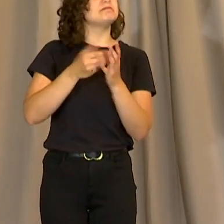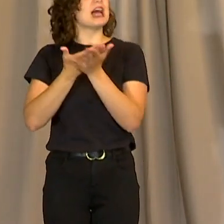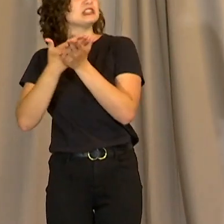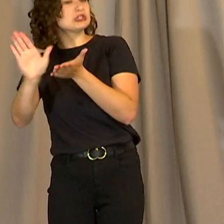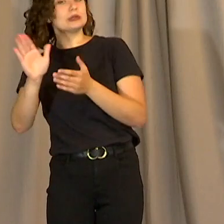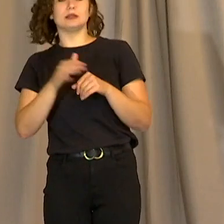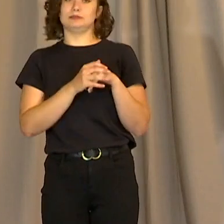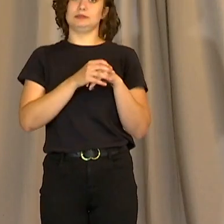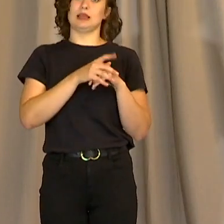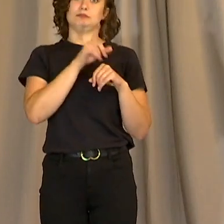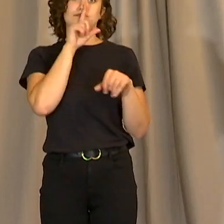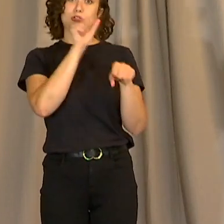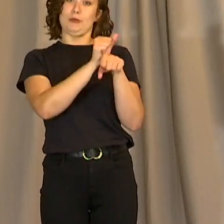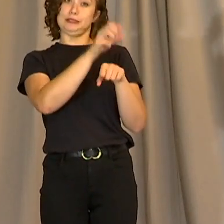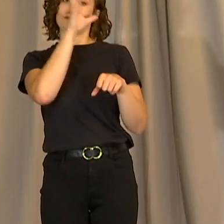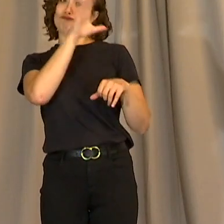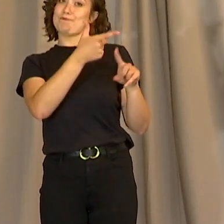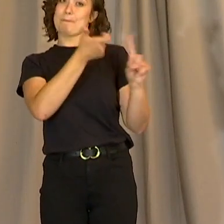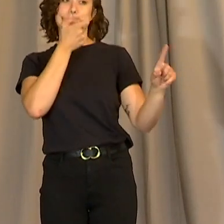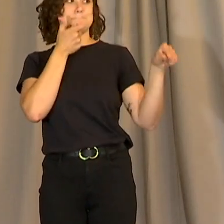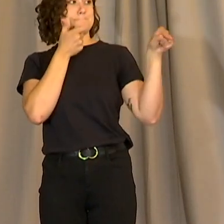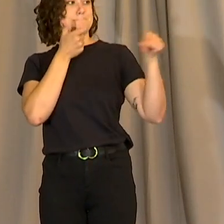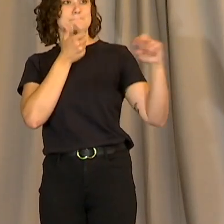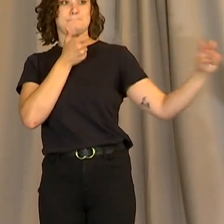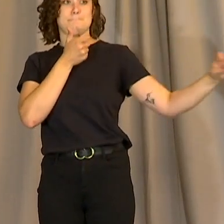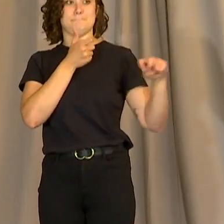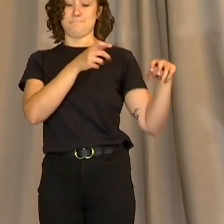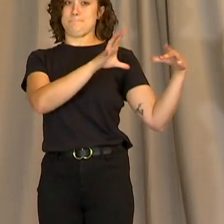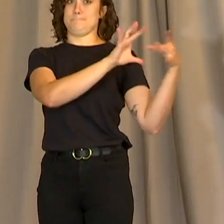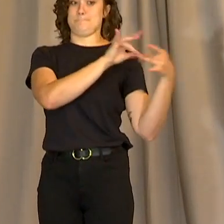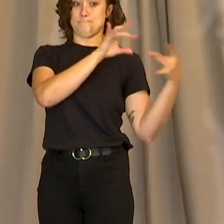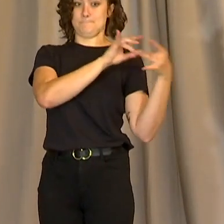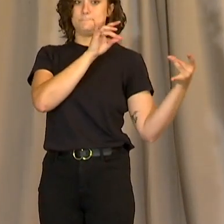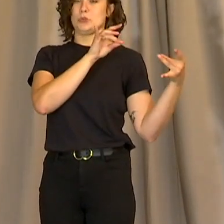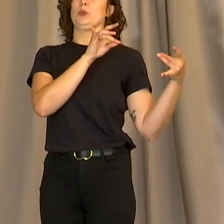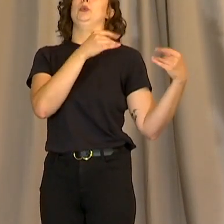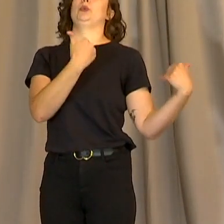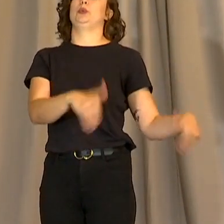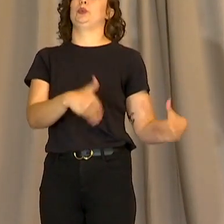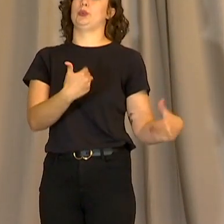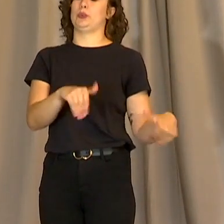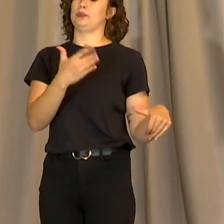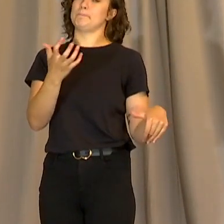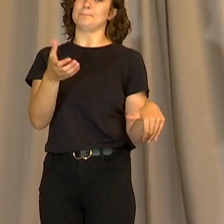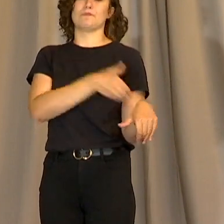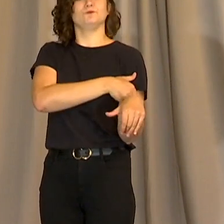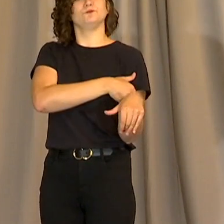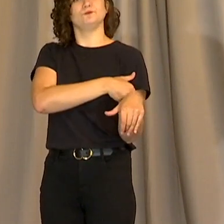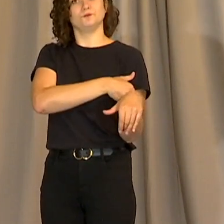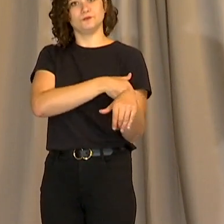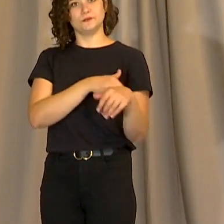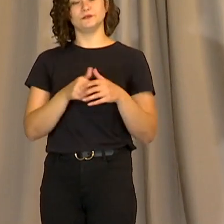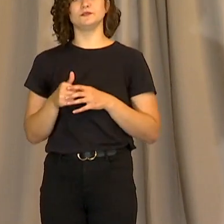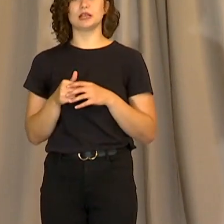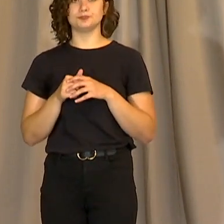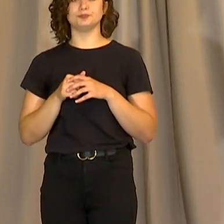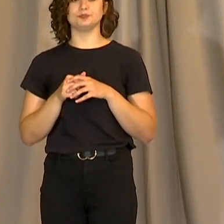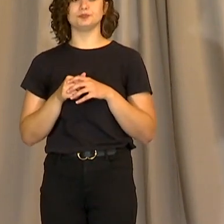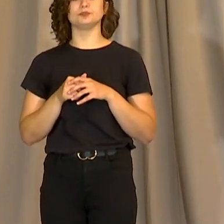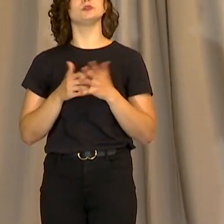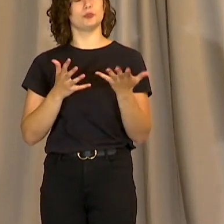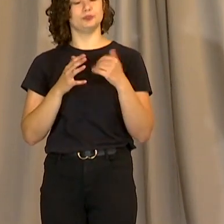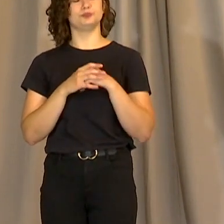they had, I think they sold the show that day. So strategies, do your own personal